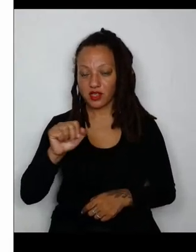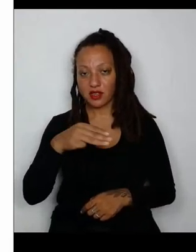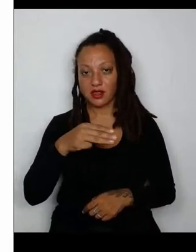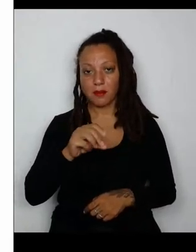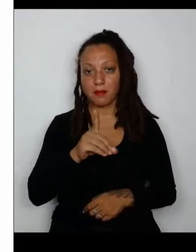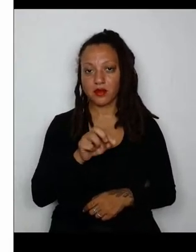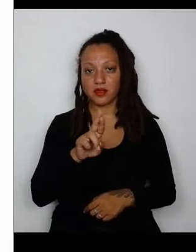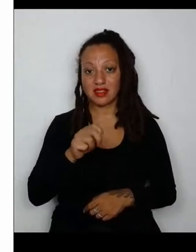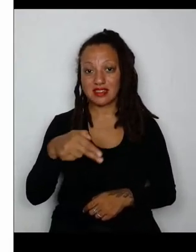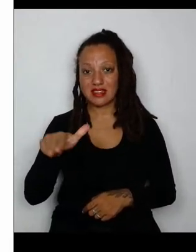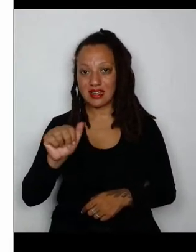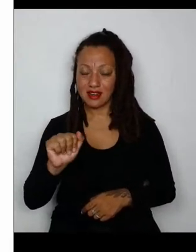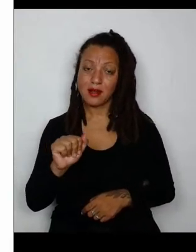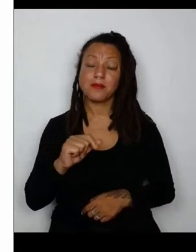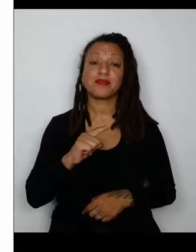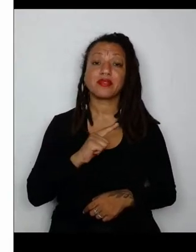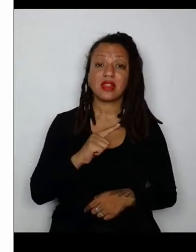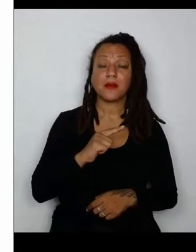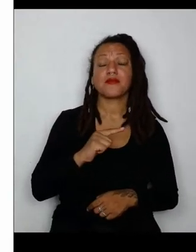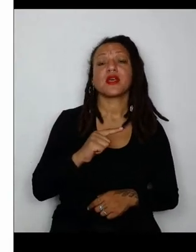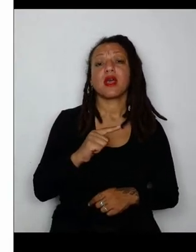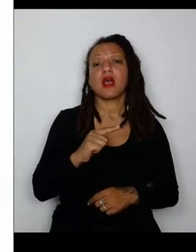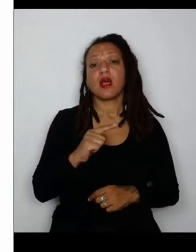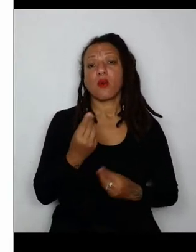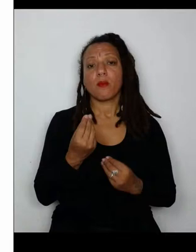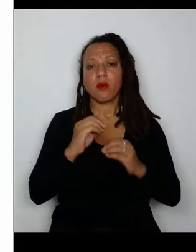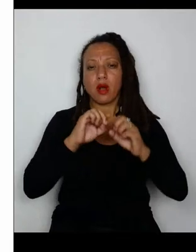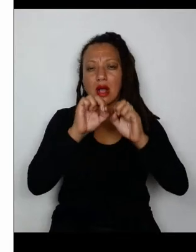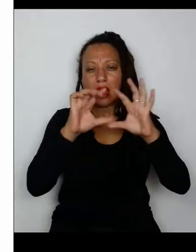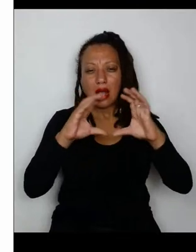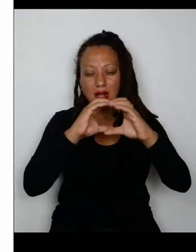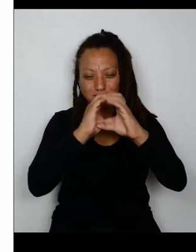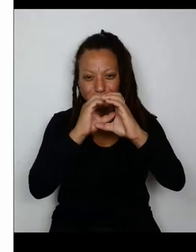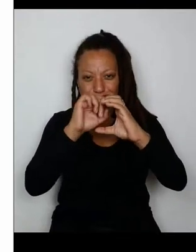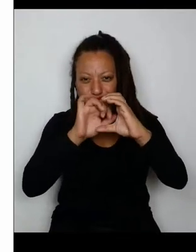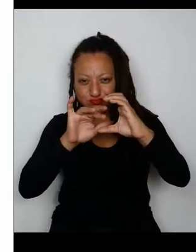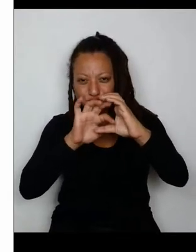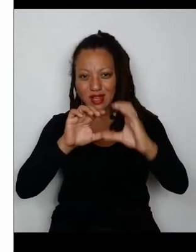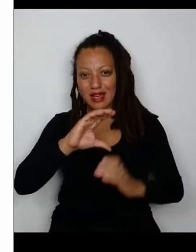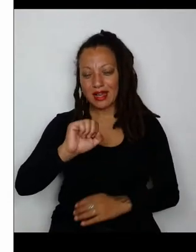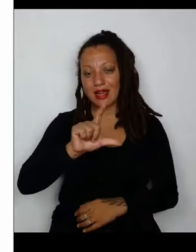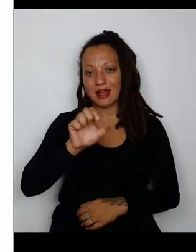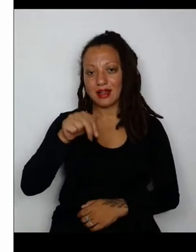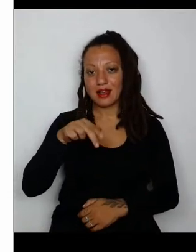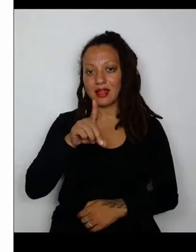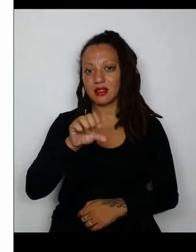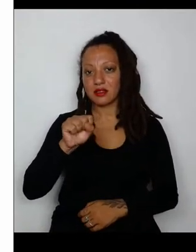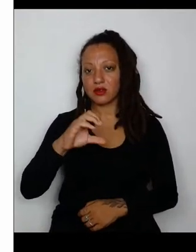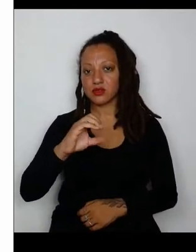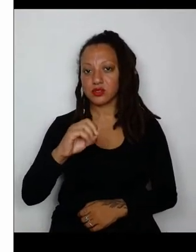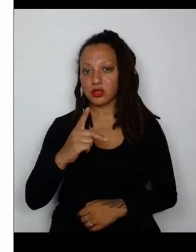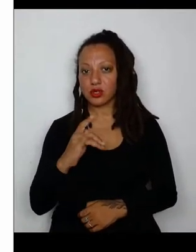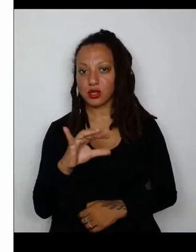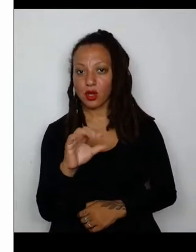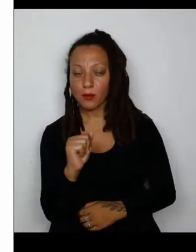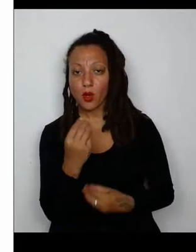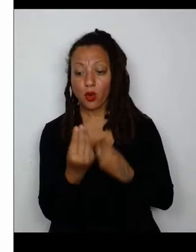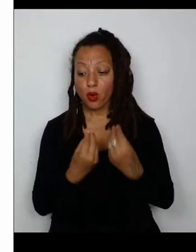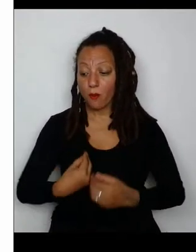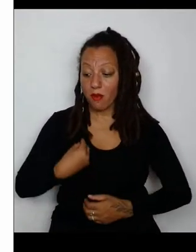ability to capture the present moment and to quote the pattern of life in all its multiplicity